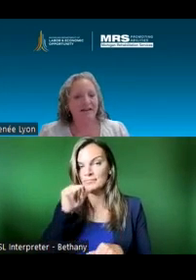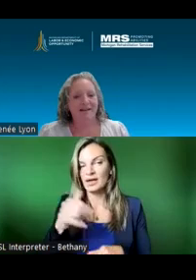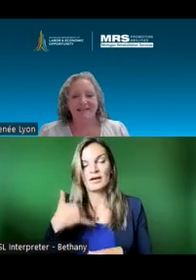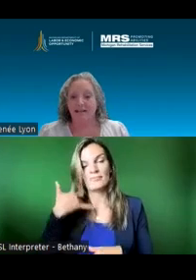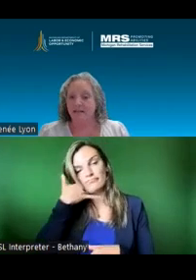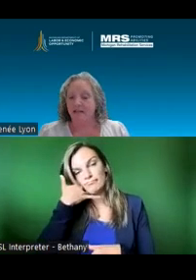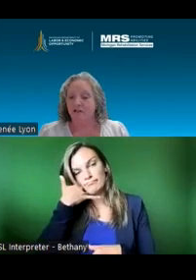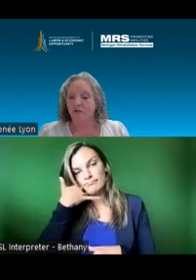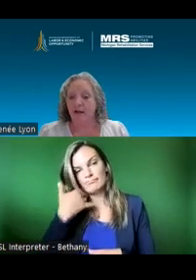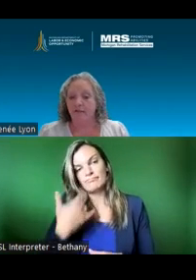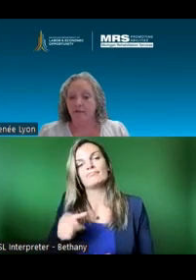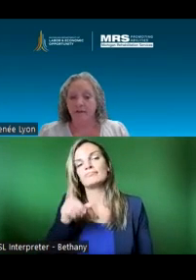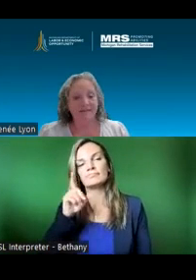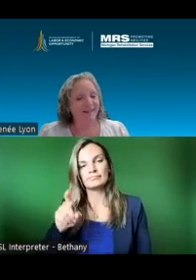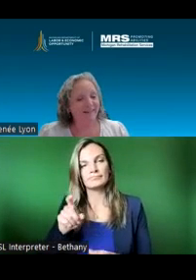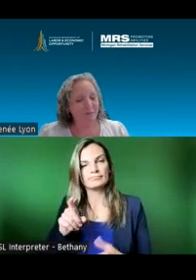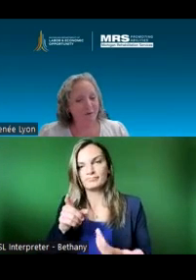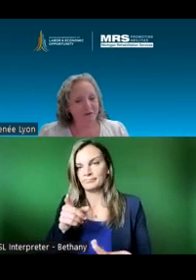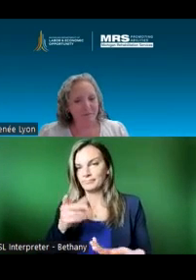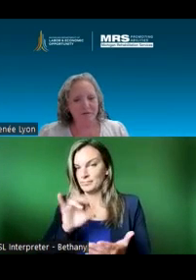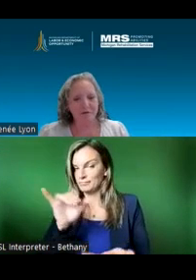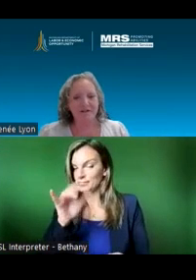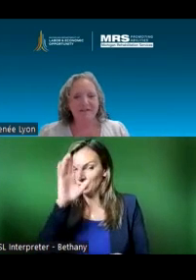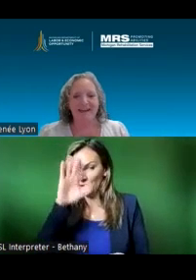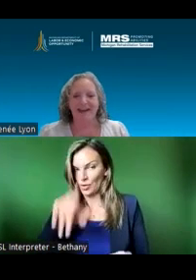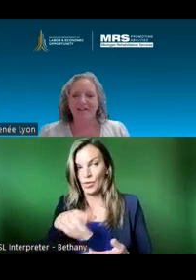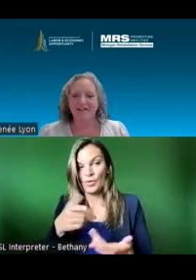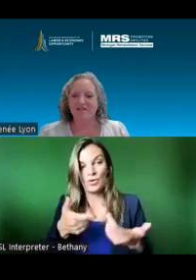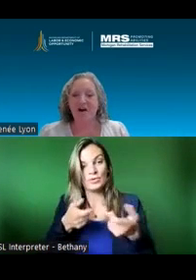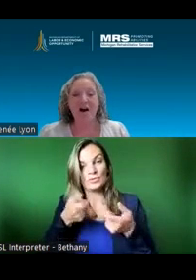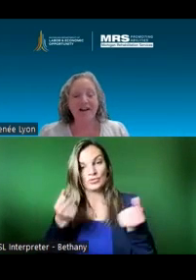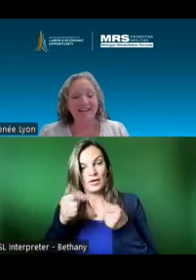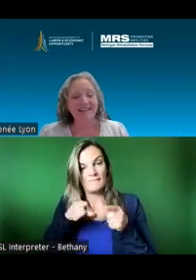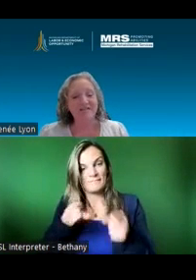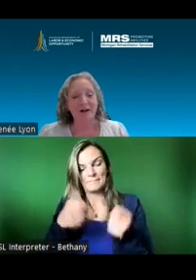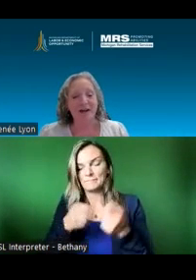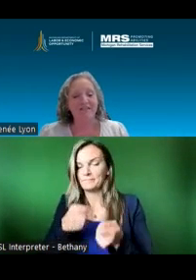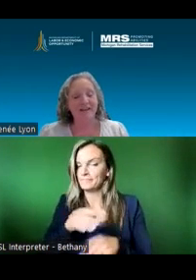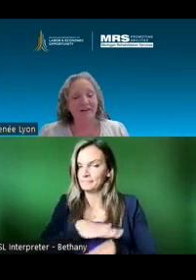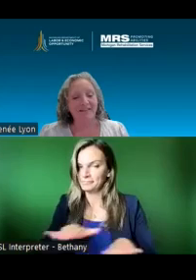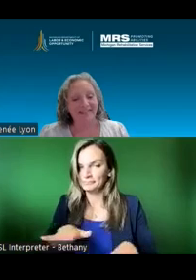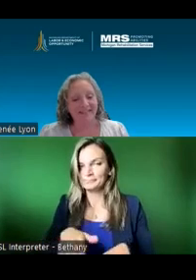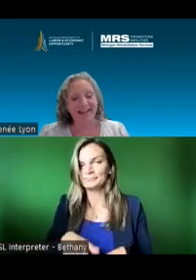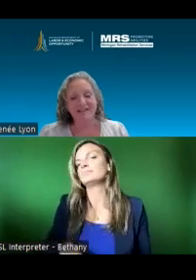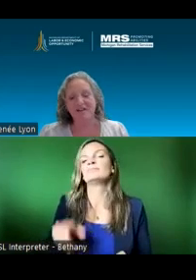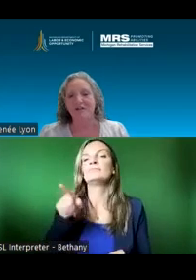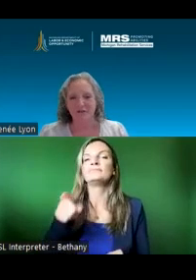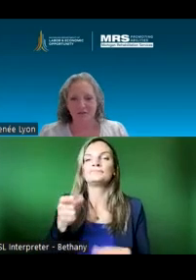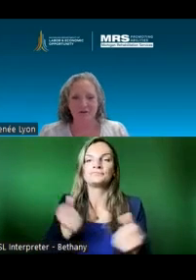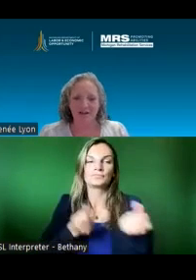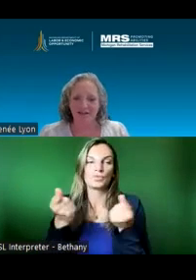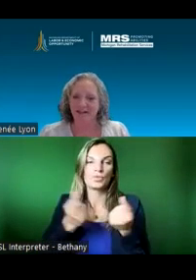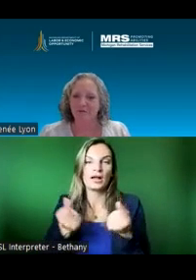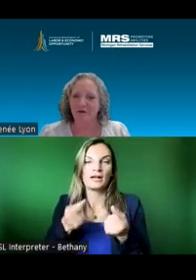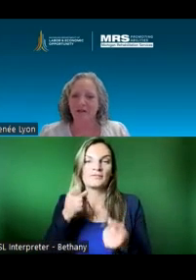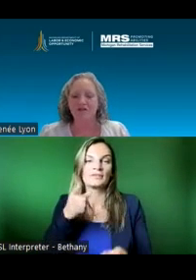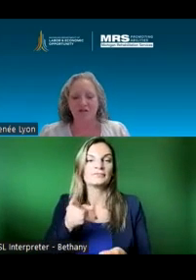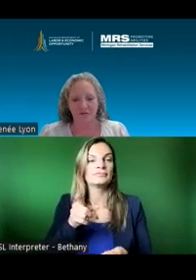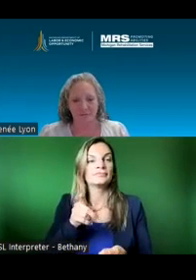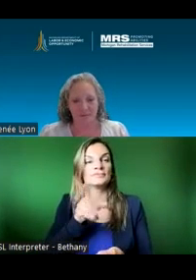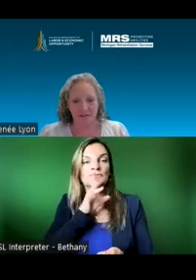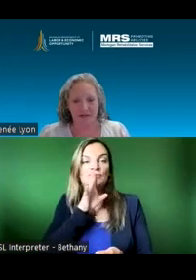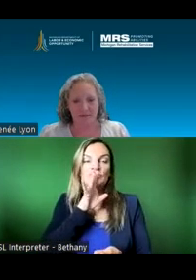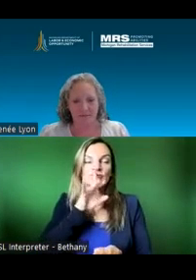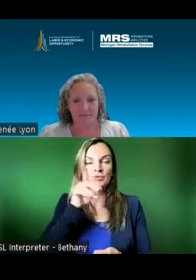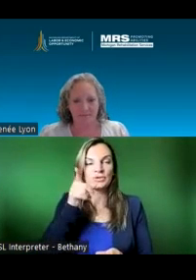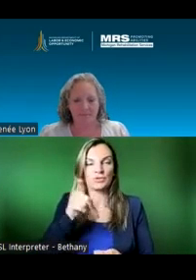good. Texting and driving, we shouldn't be doing that. Talking and driving, that is also distracting and really